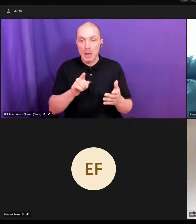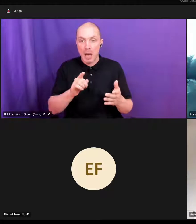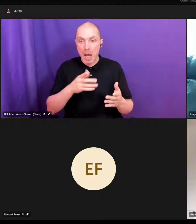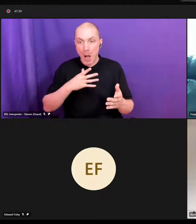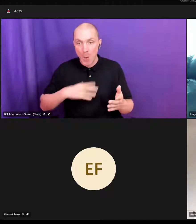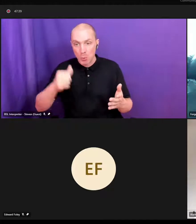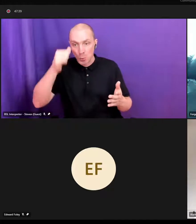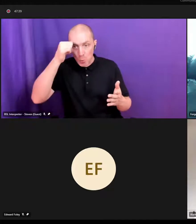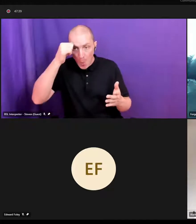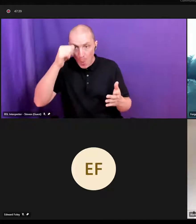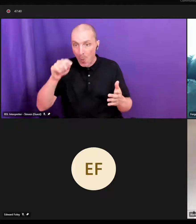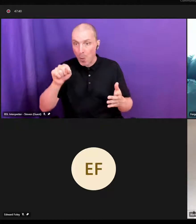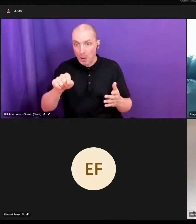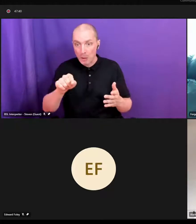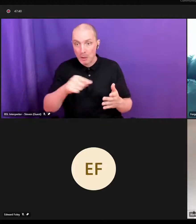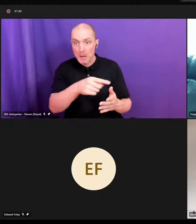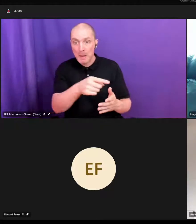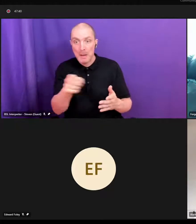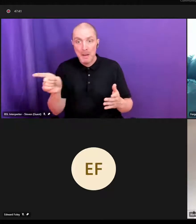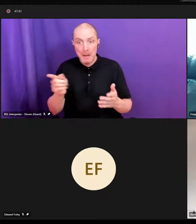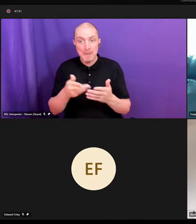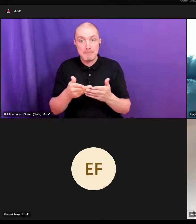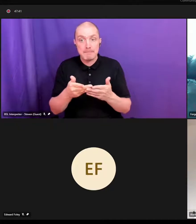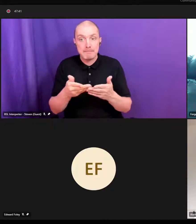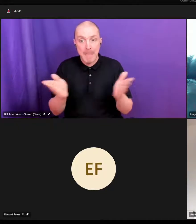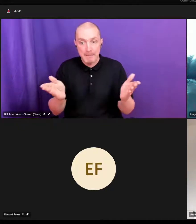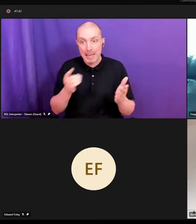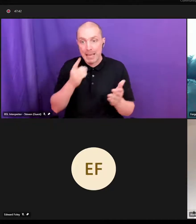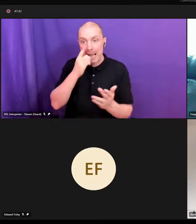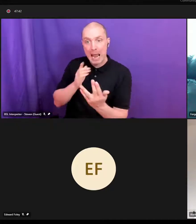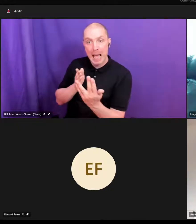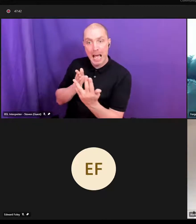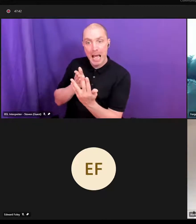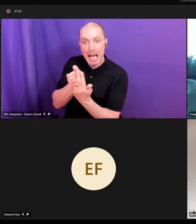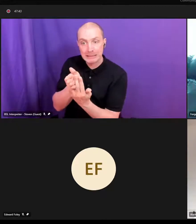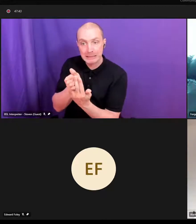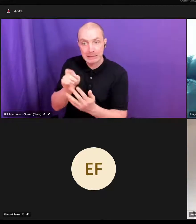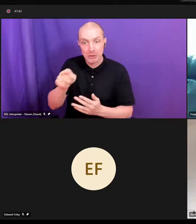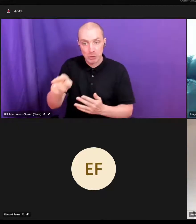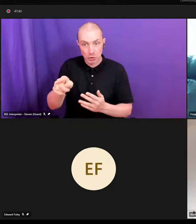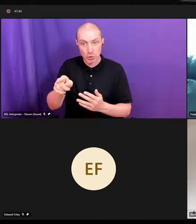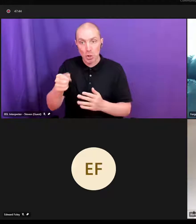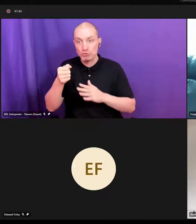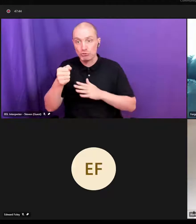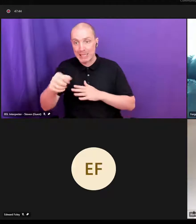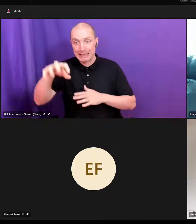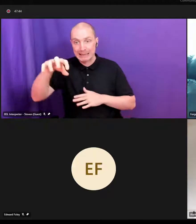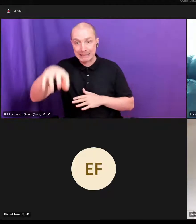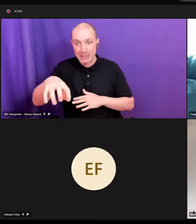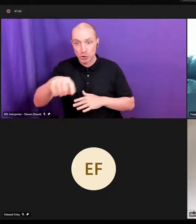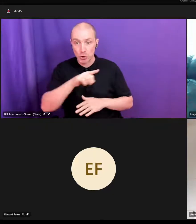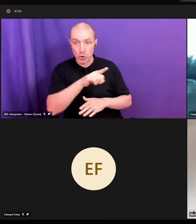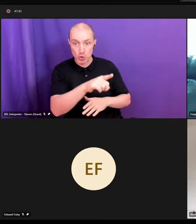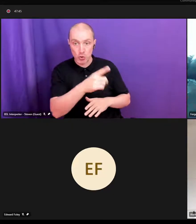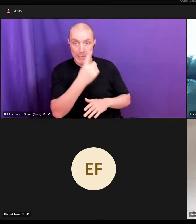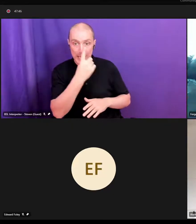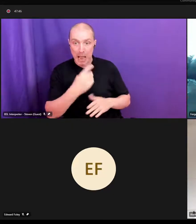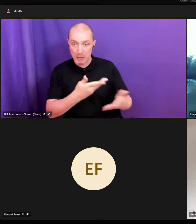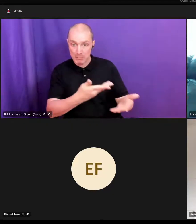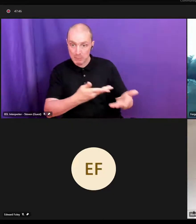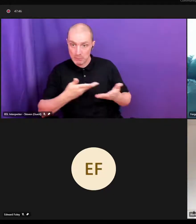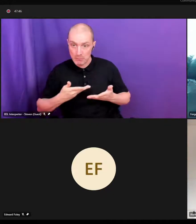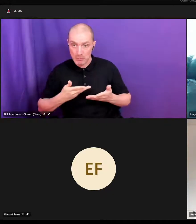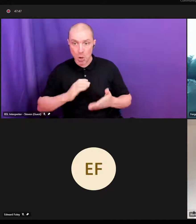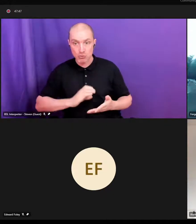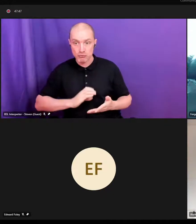proper access to a train station that ultimately is our intention should be upgraded? And specifically, we're not, and I just want that